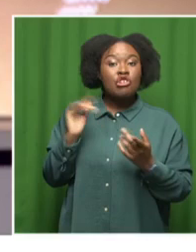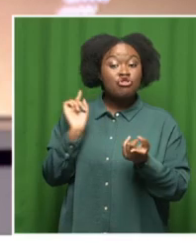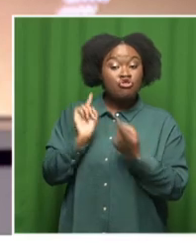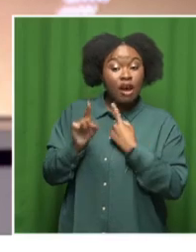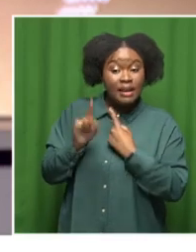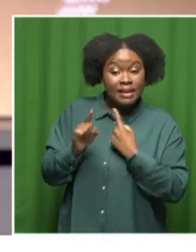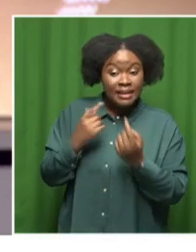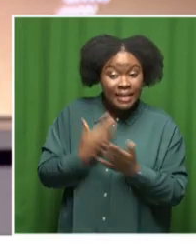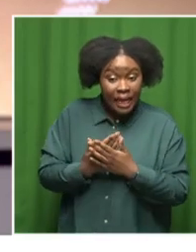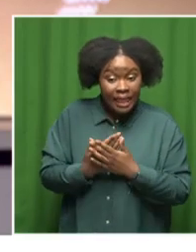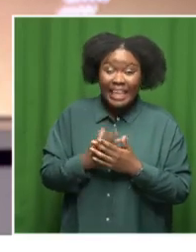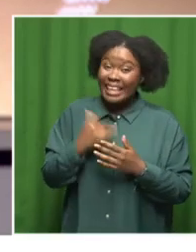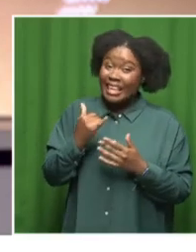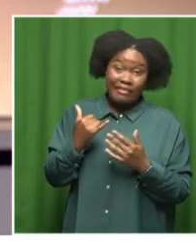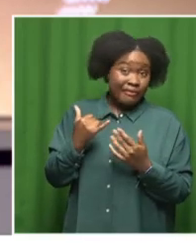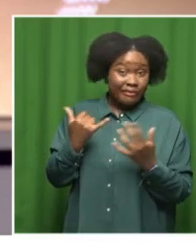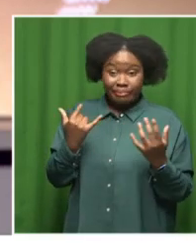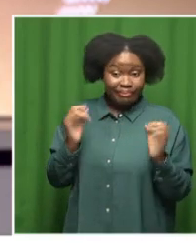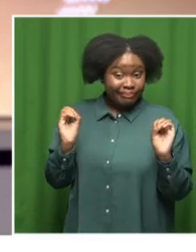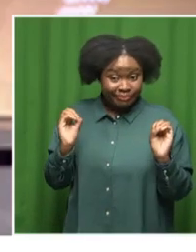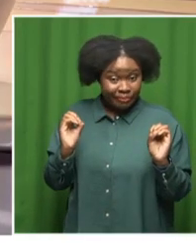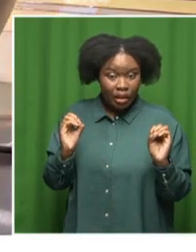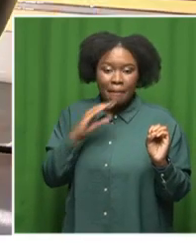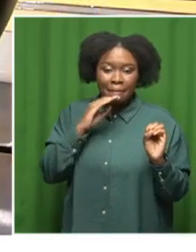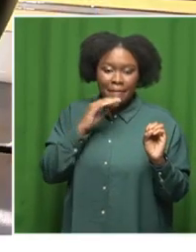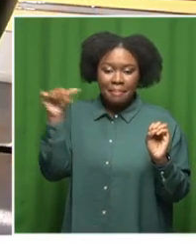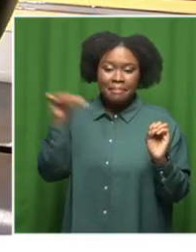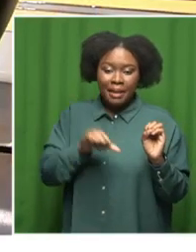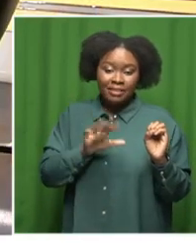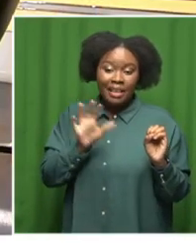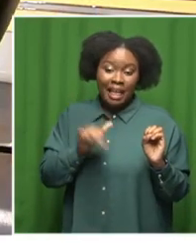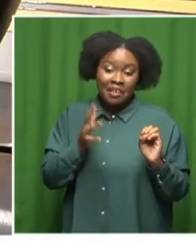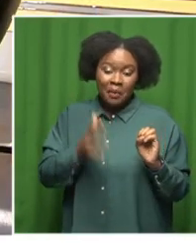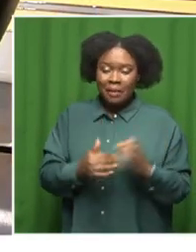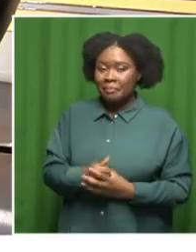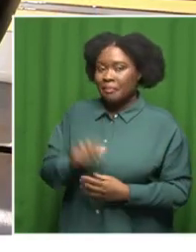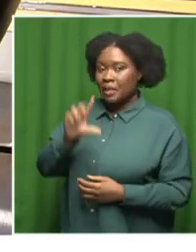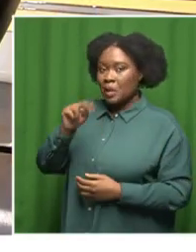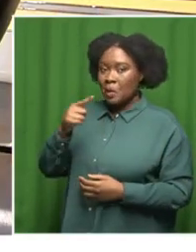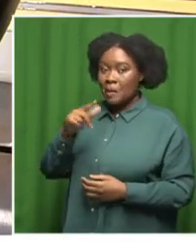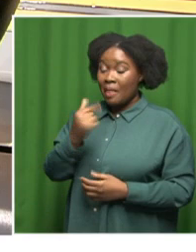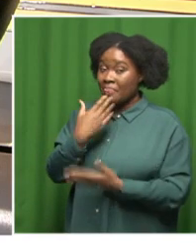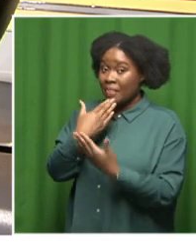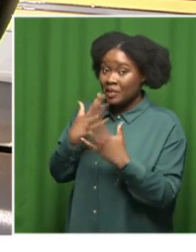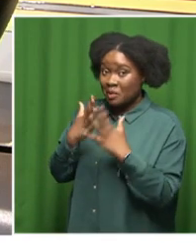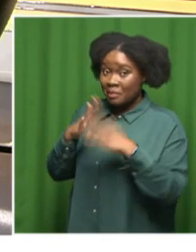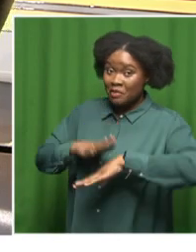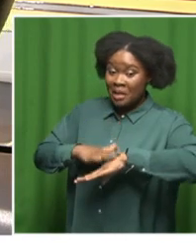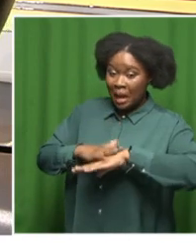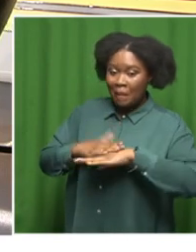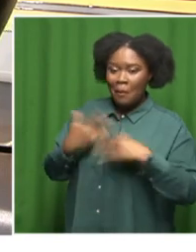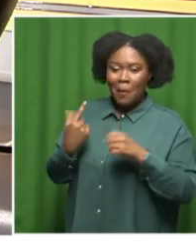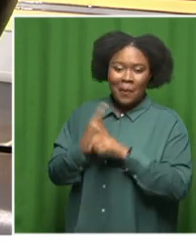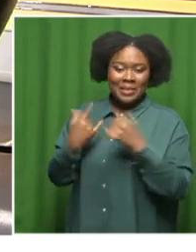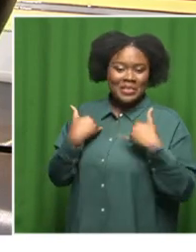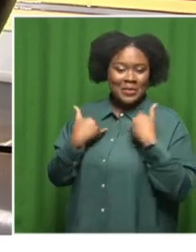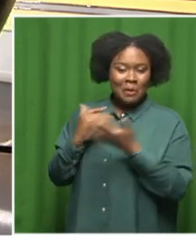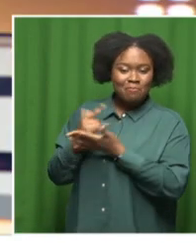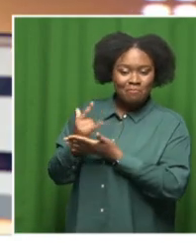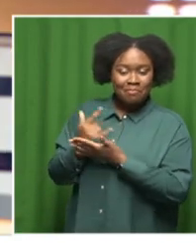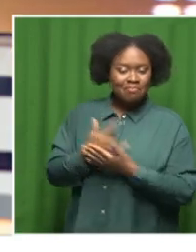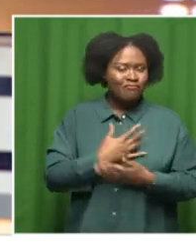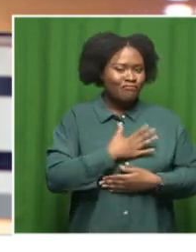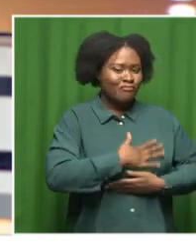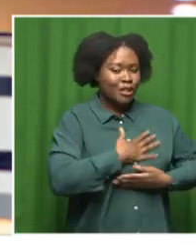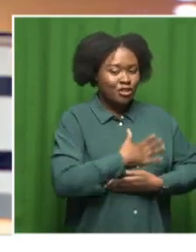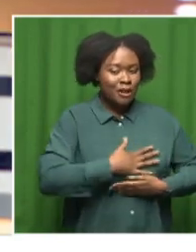they're coming home early. Lunga, thank you so much for your time. As always enlightening and lovely to have you. Pleasure. Lunga